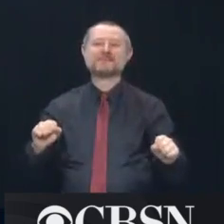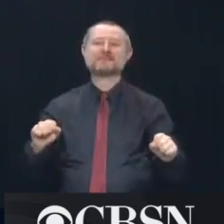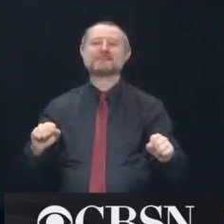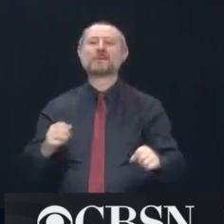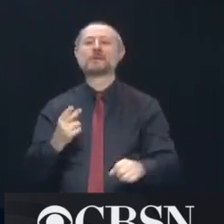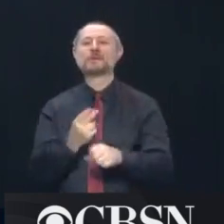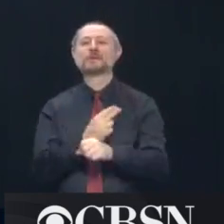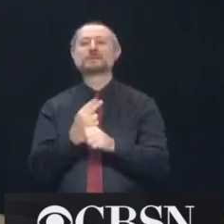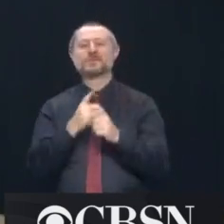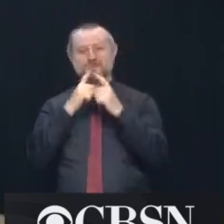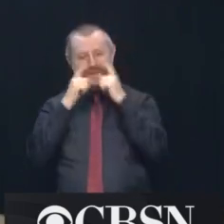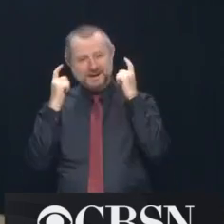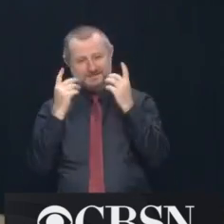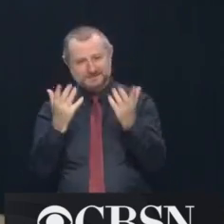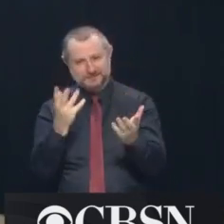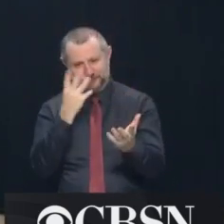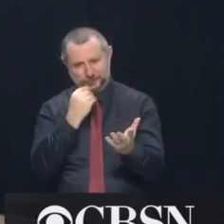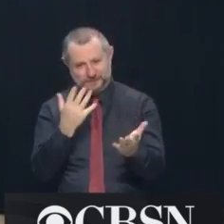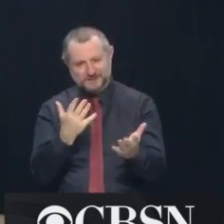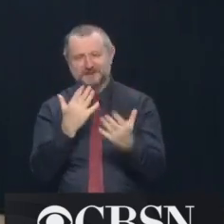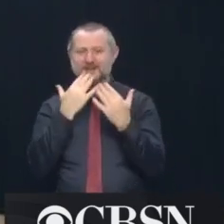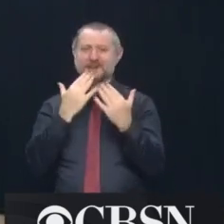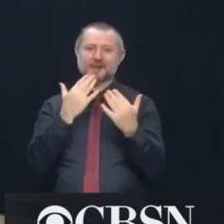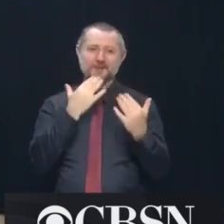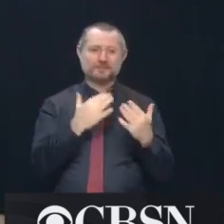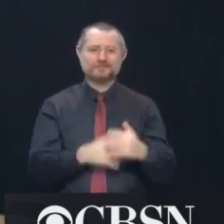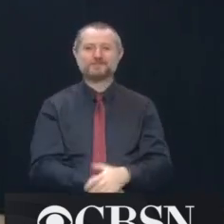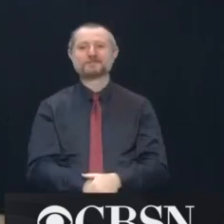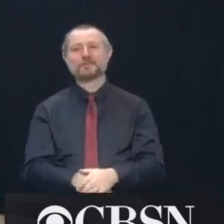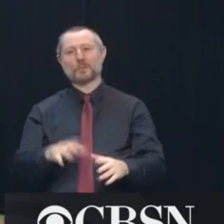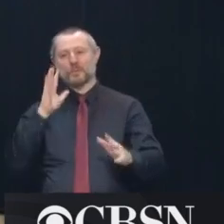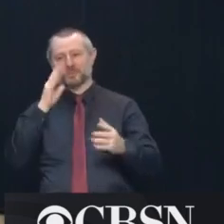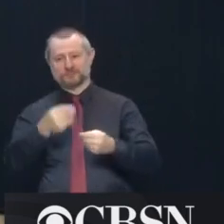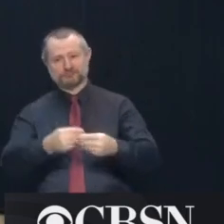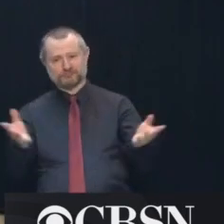mask, and we'll be all right. Thank you. Thank you for having us. Let's go give out some turkeys.